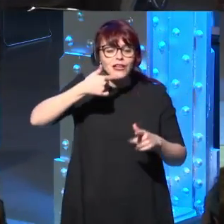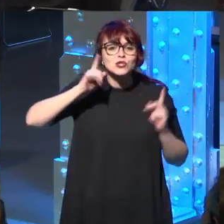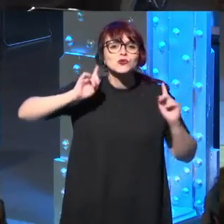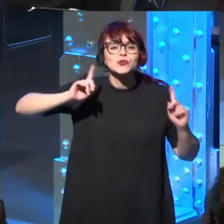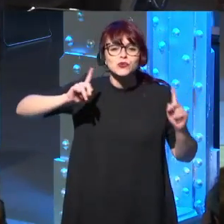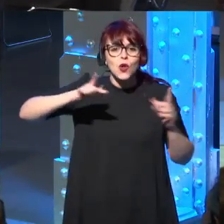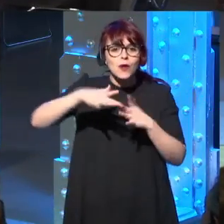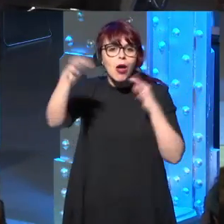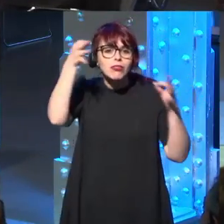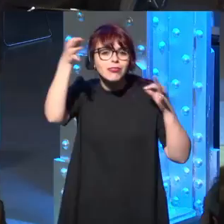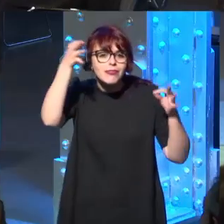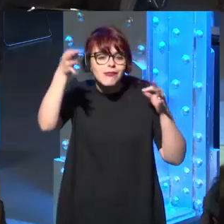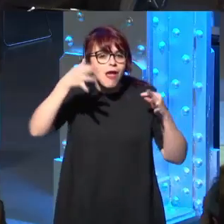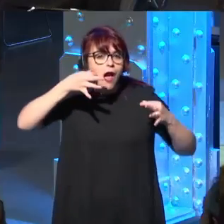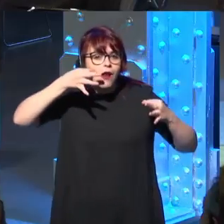details.